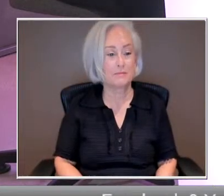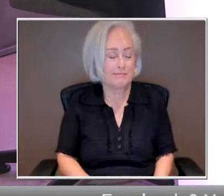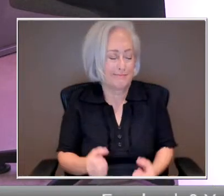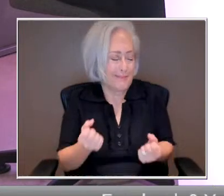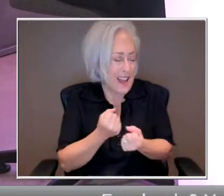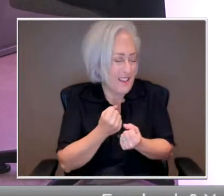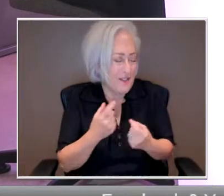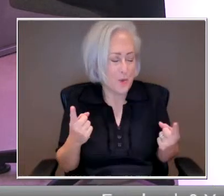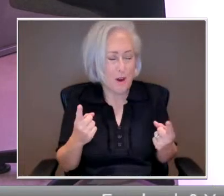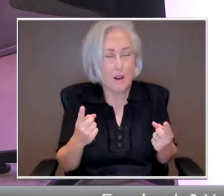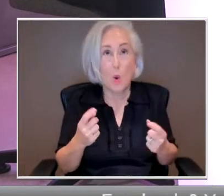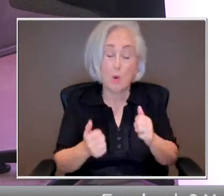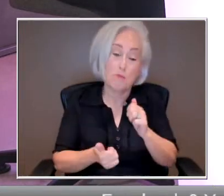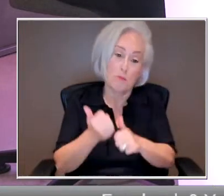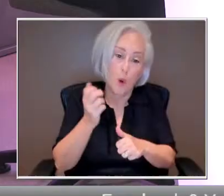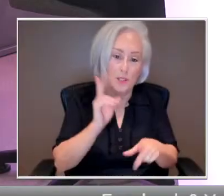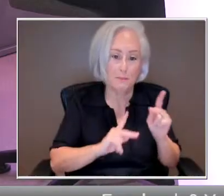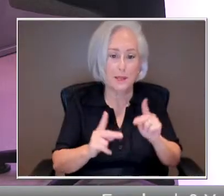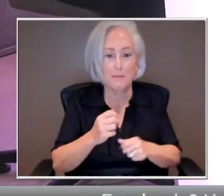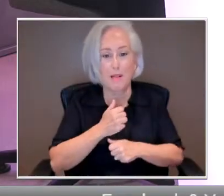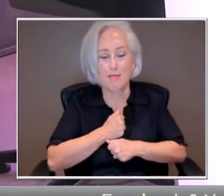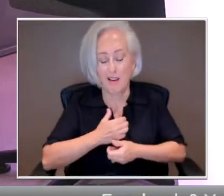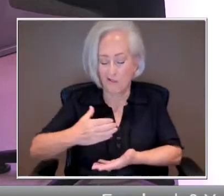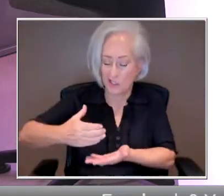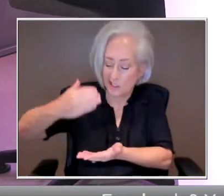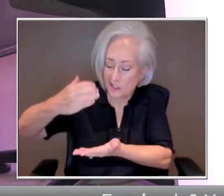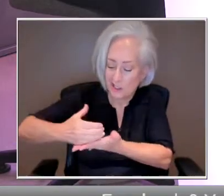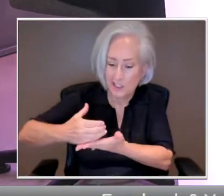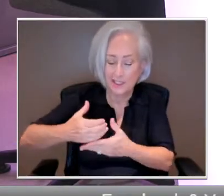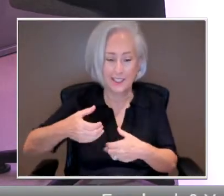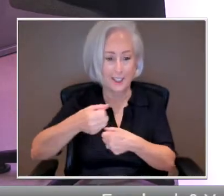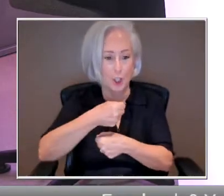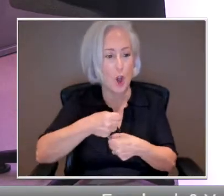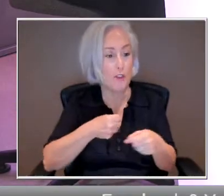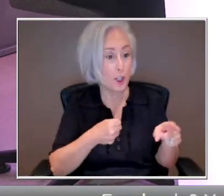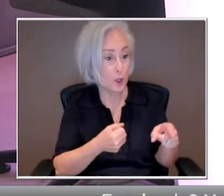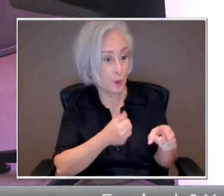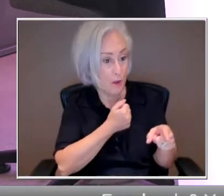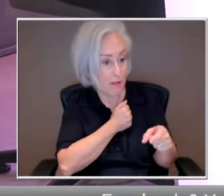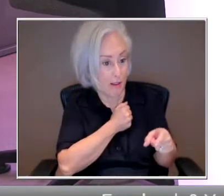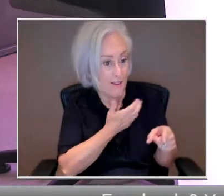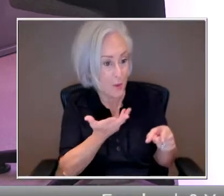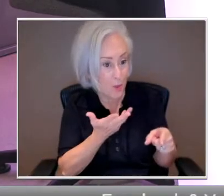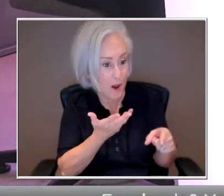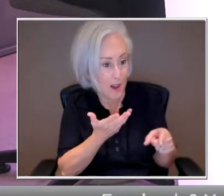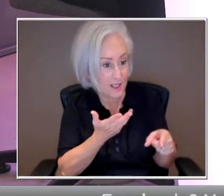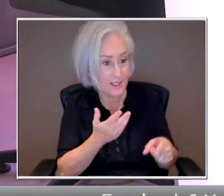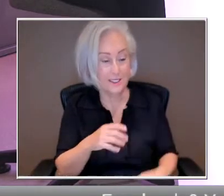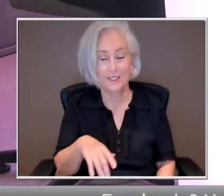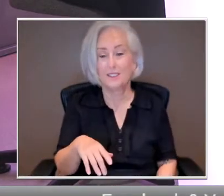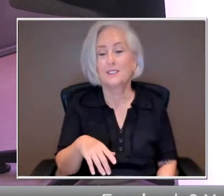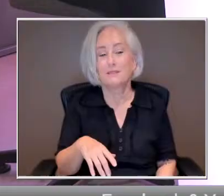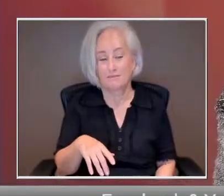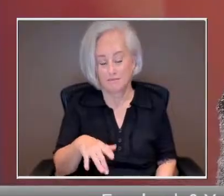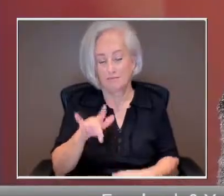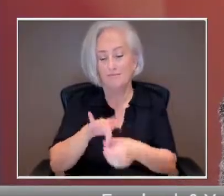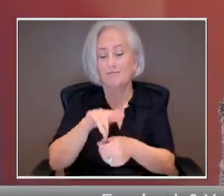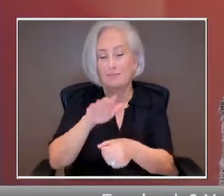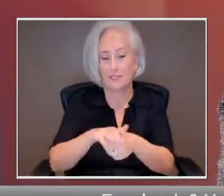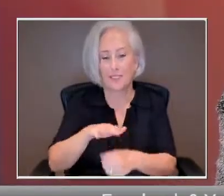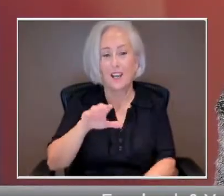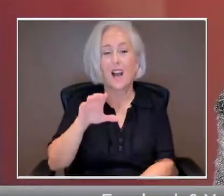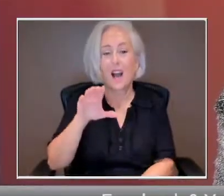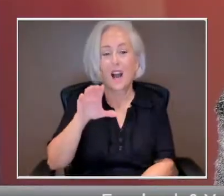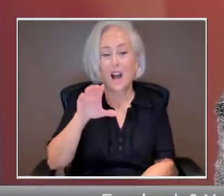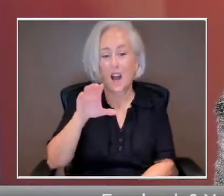most people love their big cup of coffee, or Nicole, in your case, what was it, a big gulp? I drink, Coca-Cola a lot, like the bottles. How